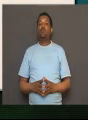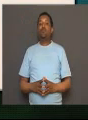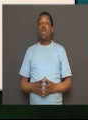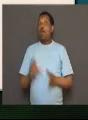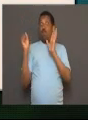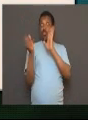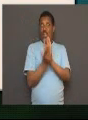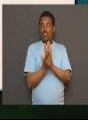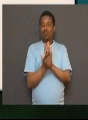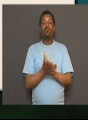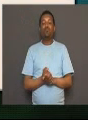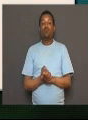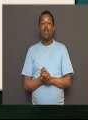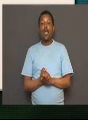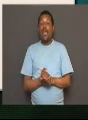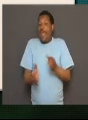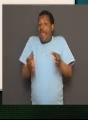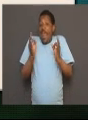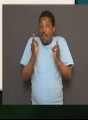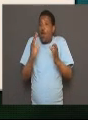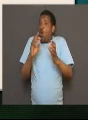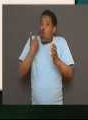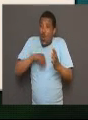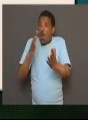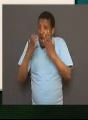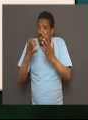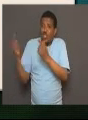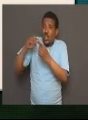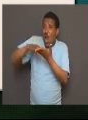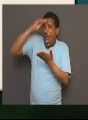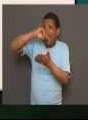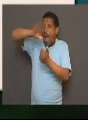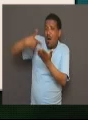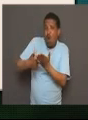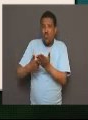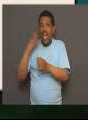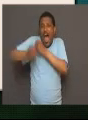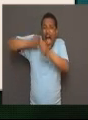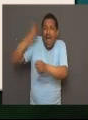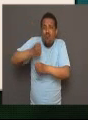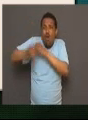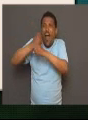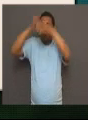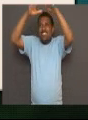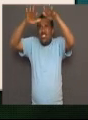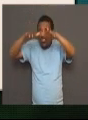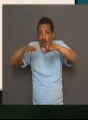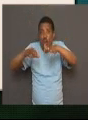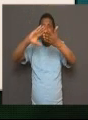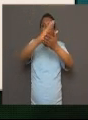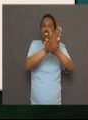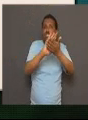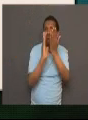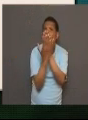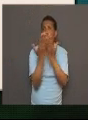For instance, if we wanted to learn about the annual rainfall distribution